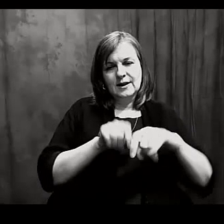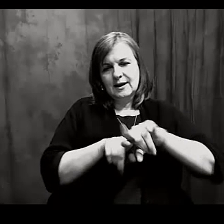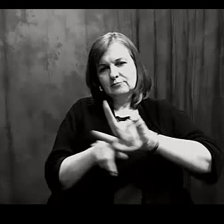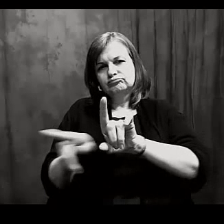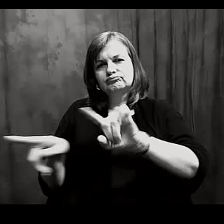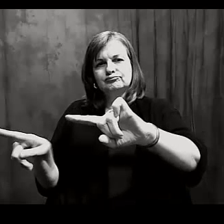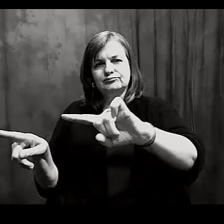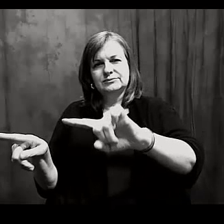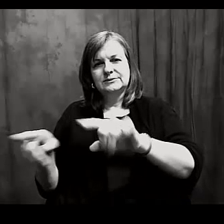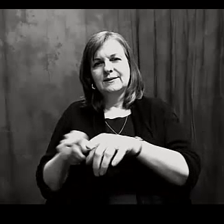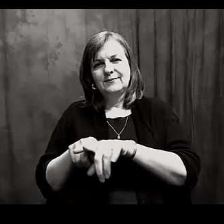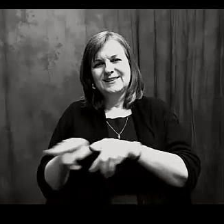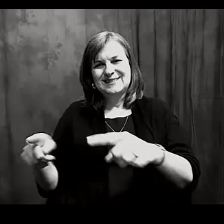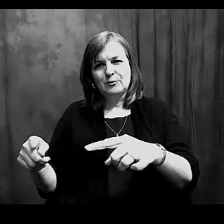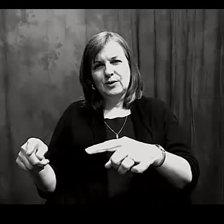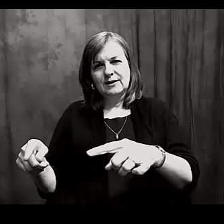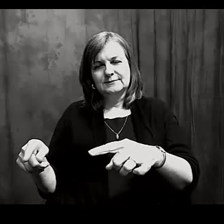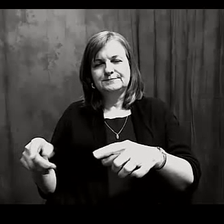another.